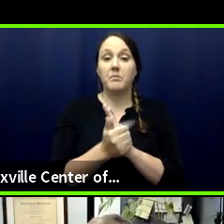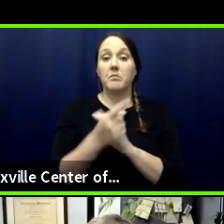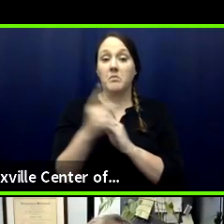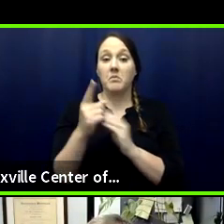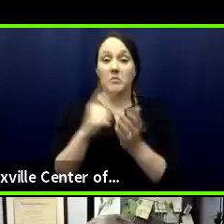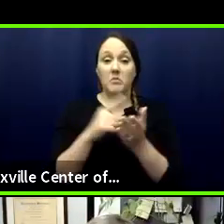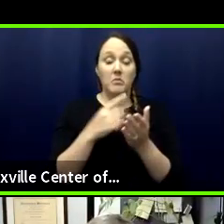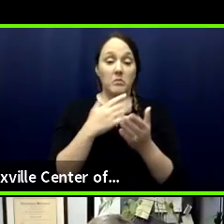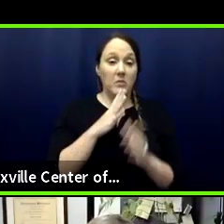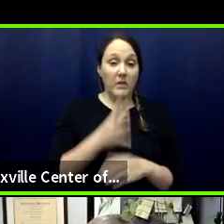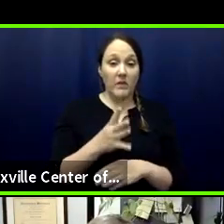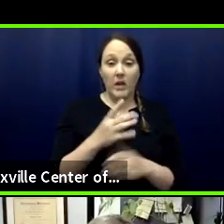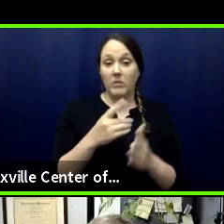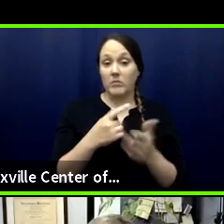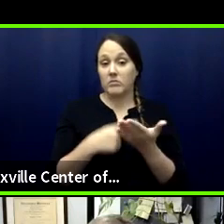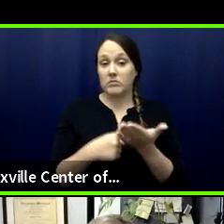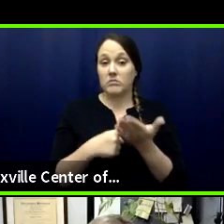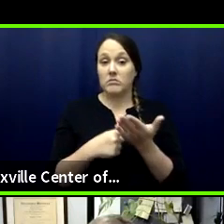that?